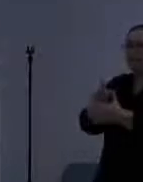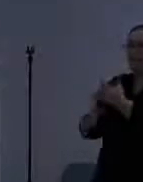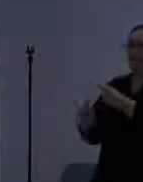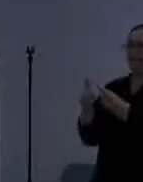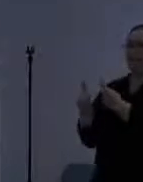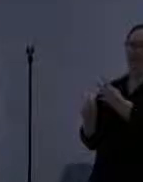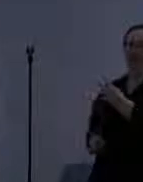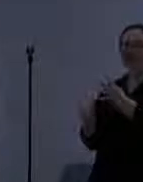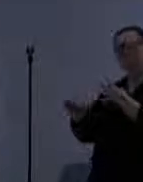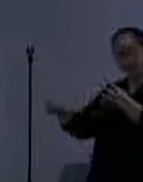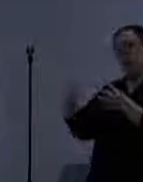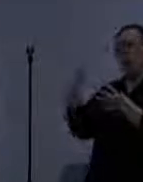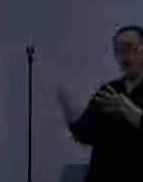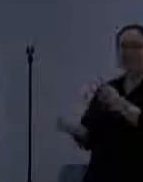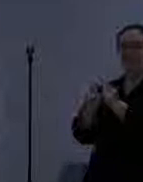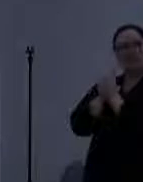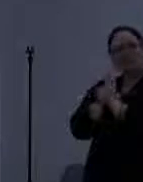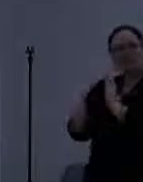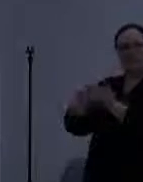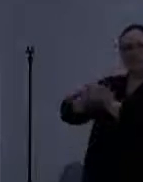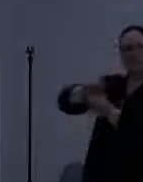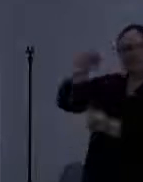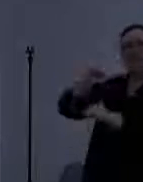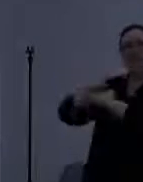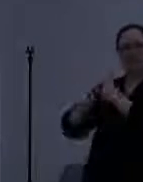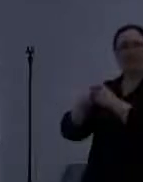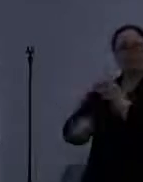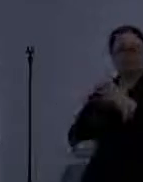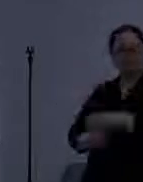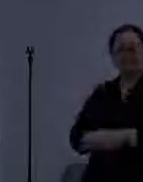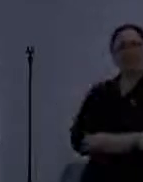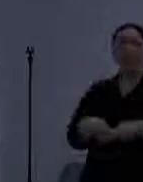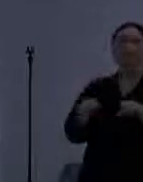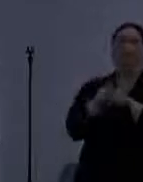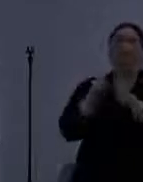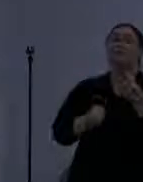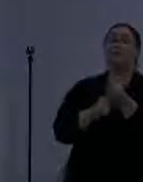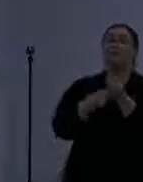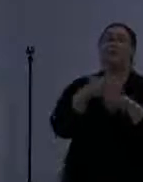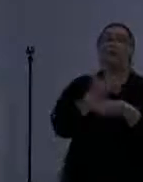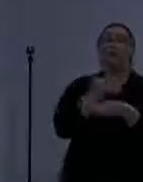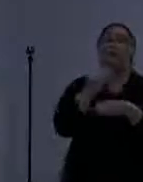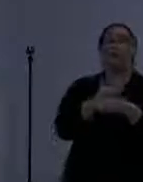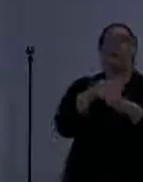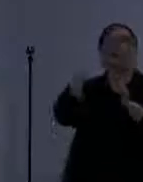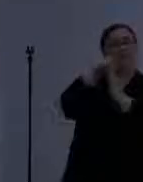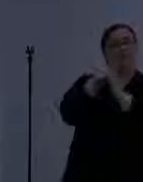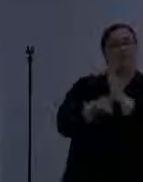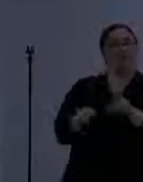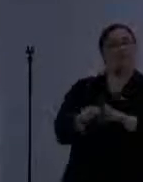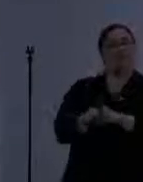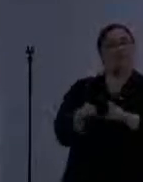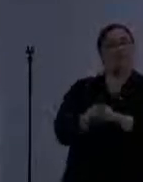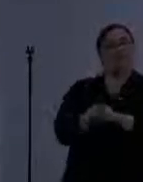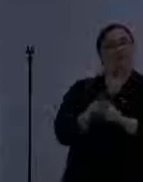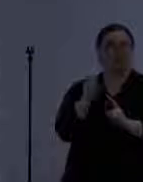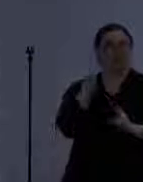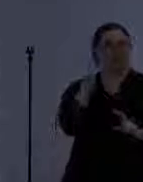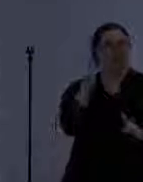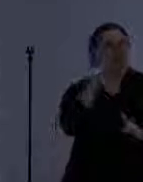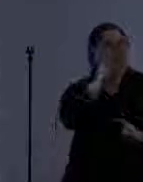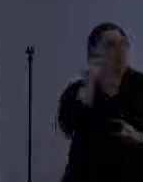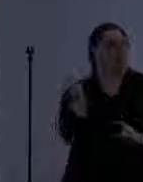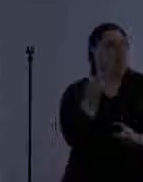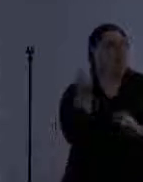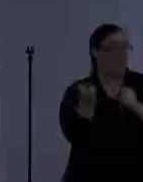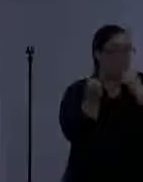a worker capability framework which actually lays out in a lot of detail, and it's coming soon.